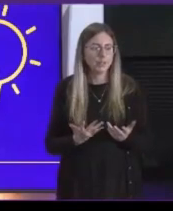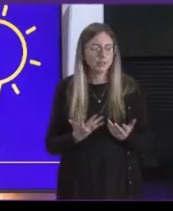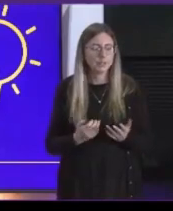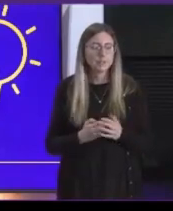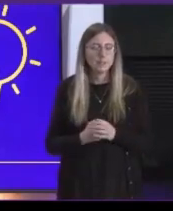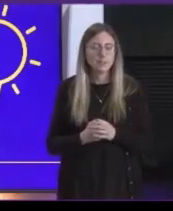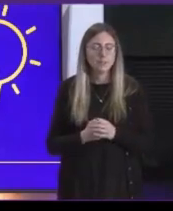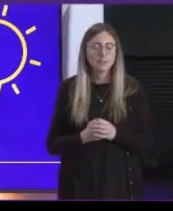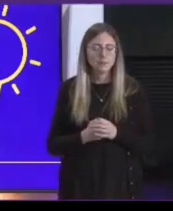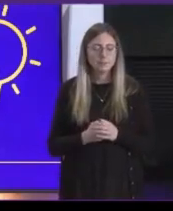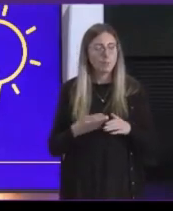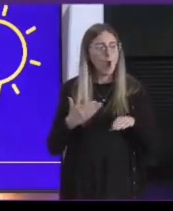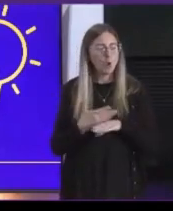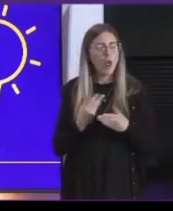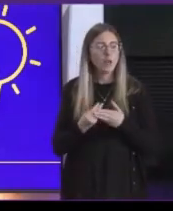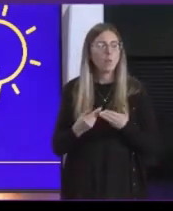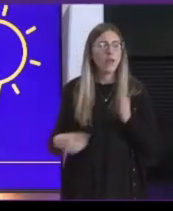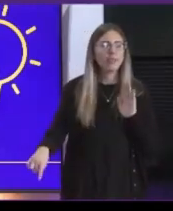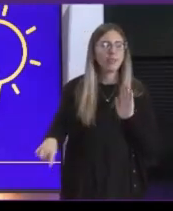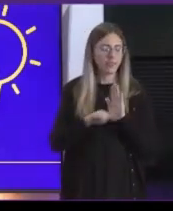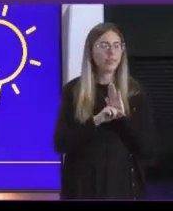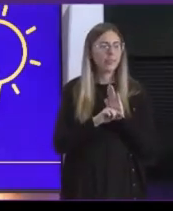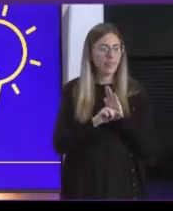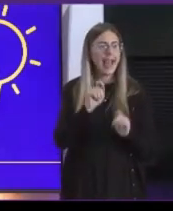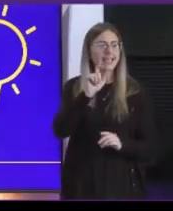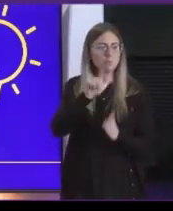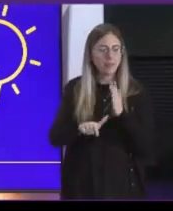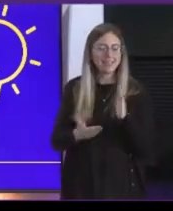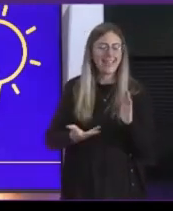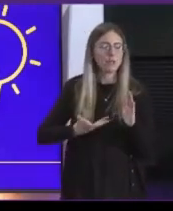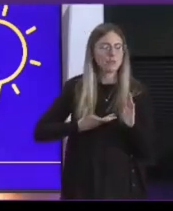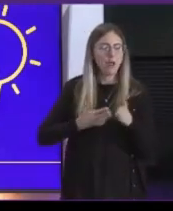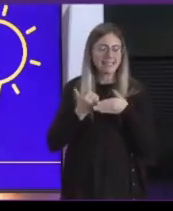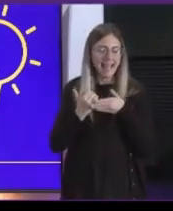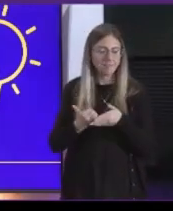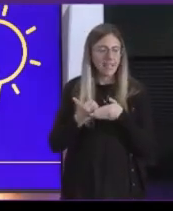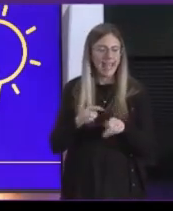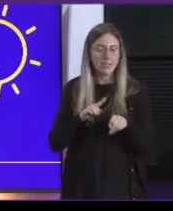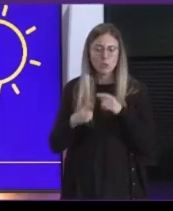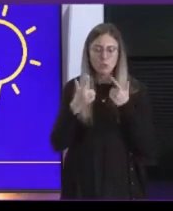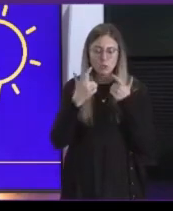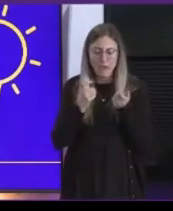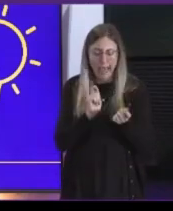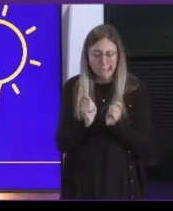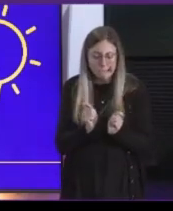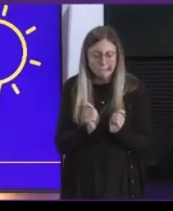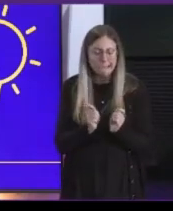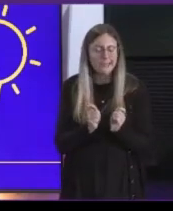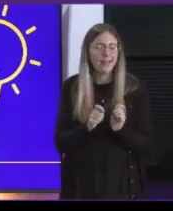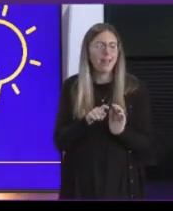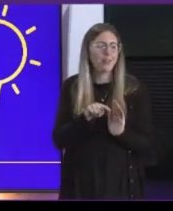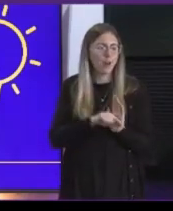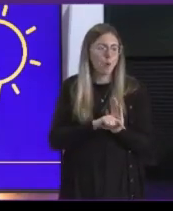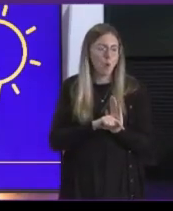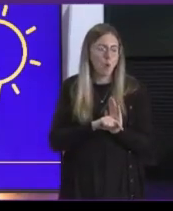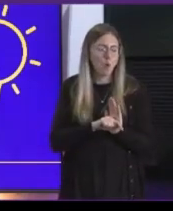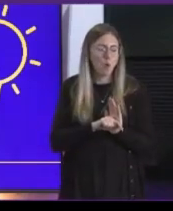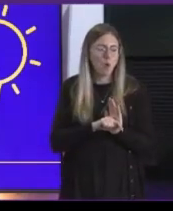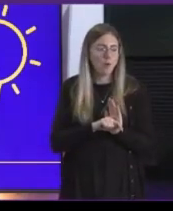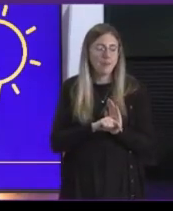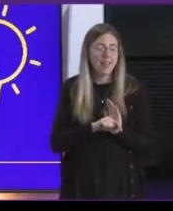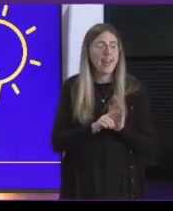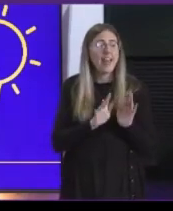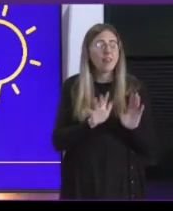that's working with the legislatures and the disability rights advocates to kind of fine tune this law. But these laws don't sit